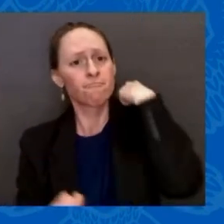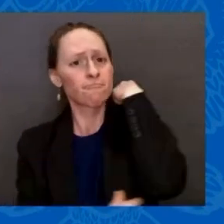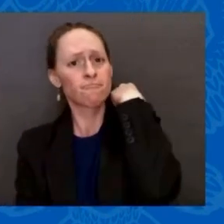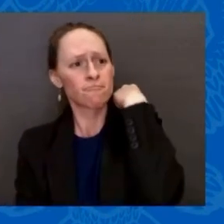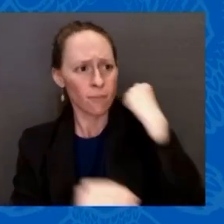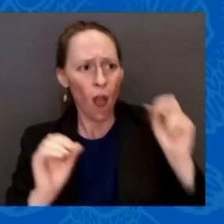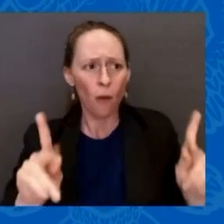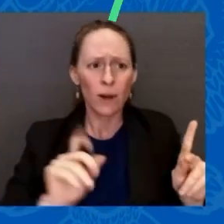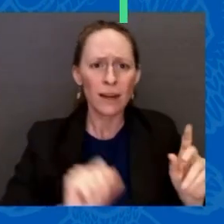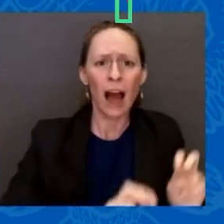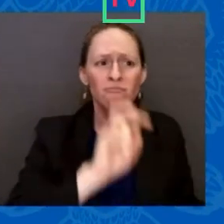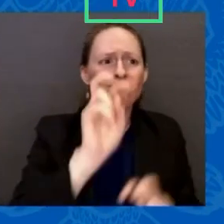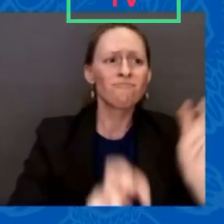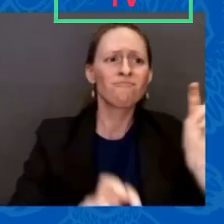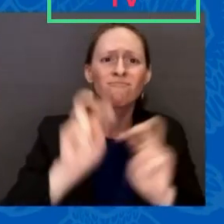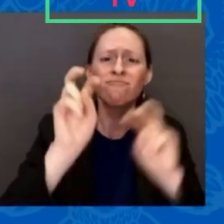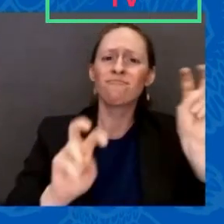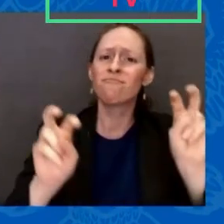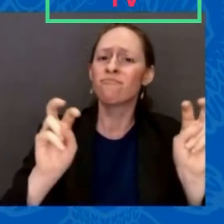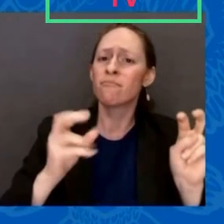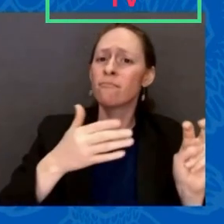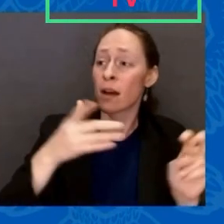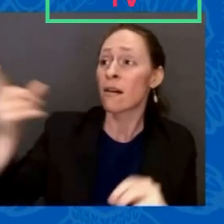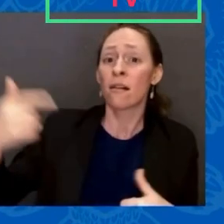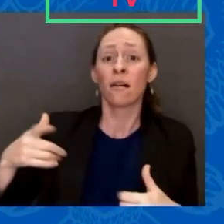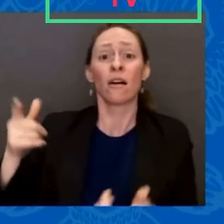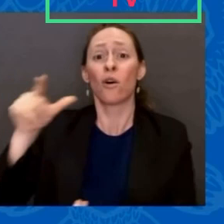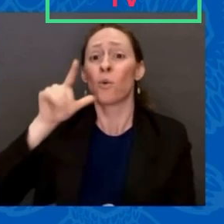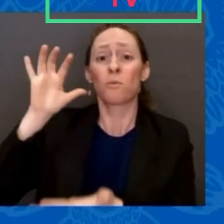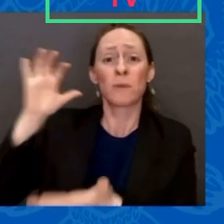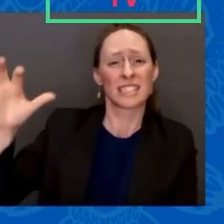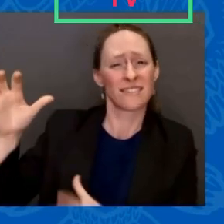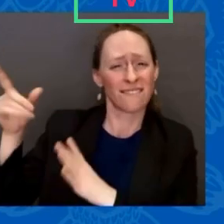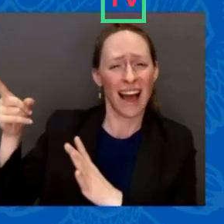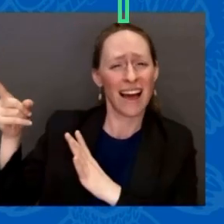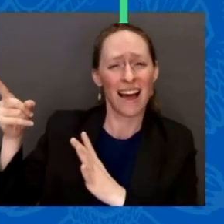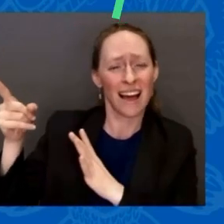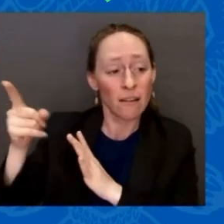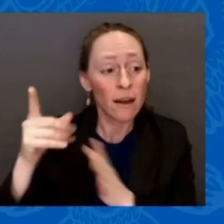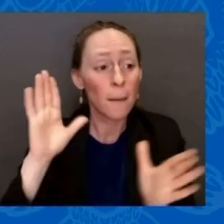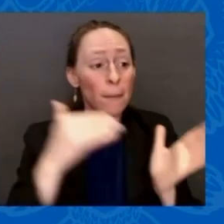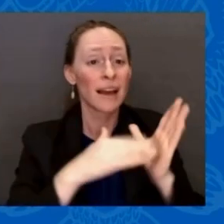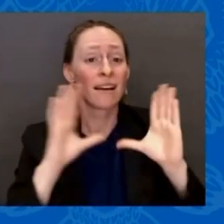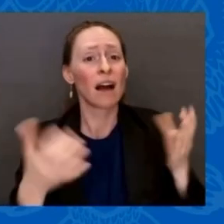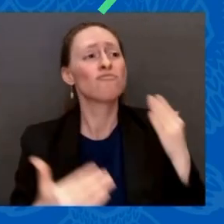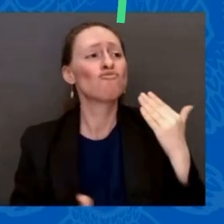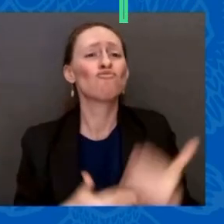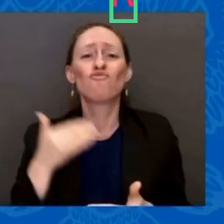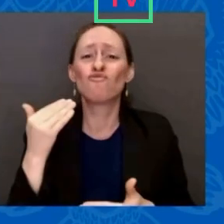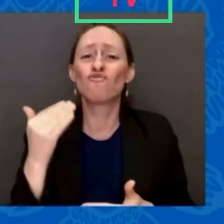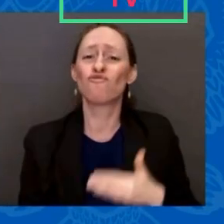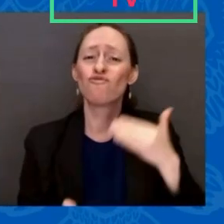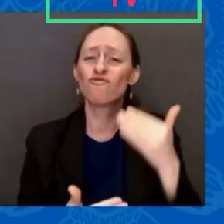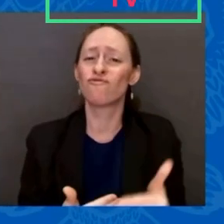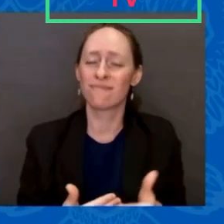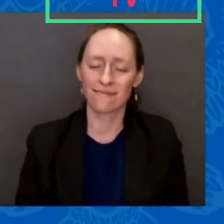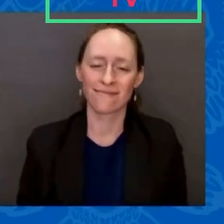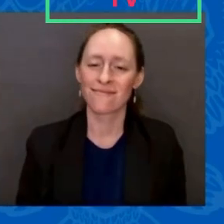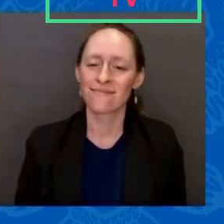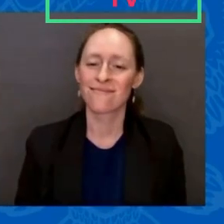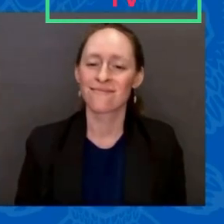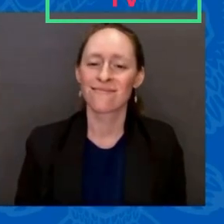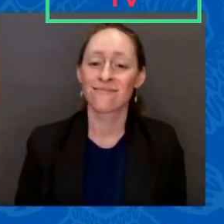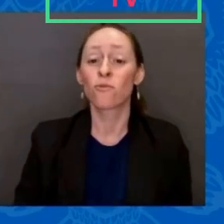from the economic theory that has failed America's middle class for decades now. It's called trickle-down economics.